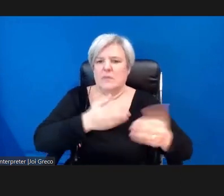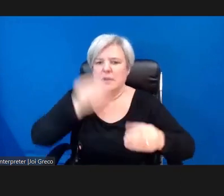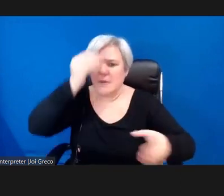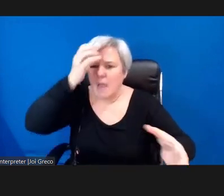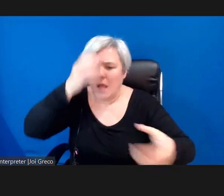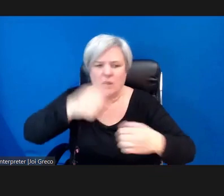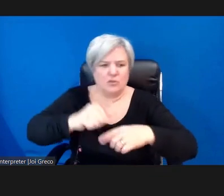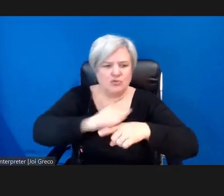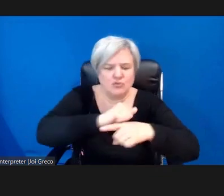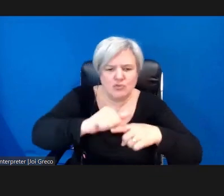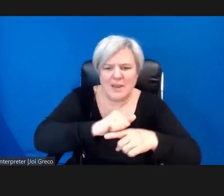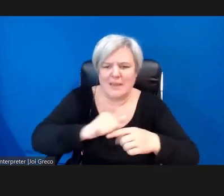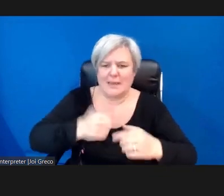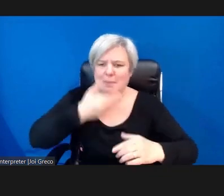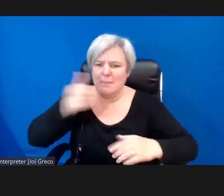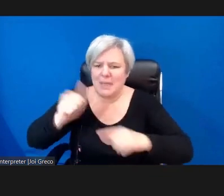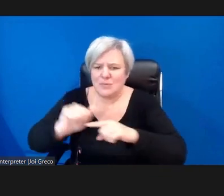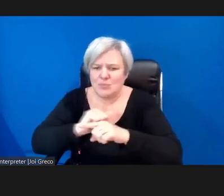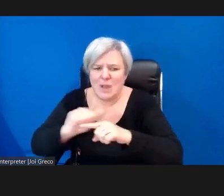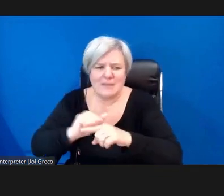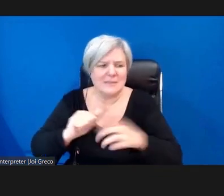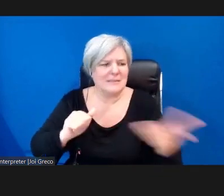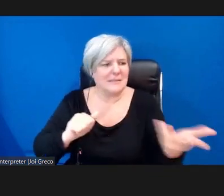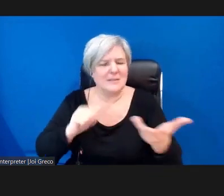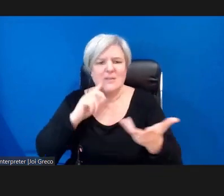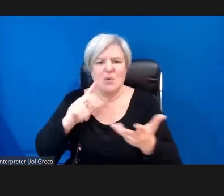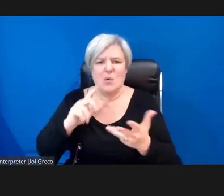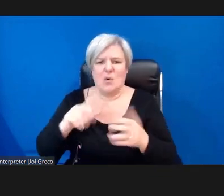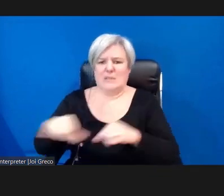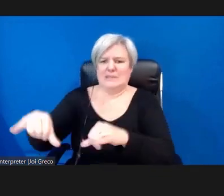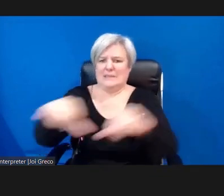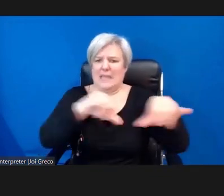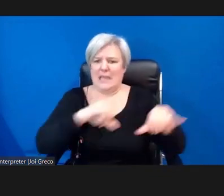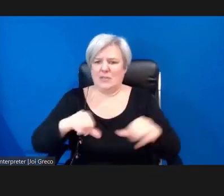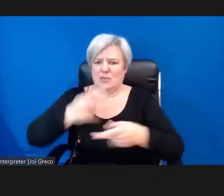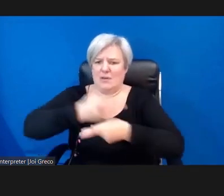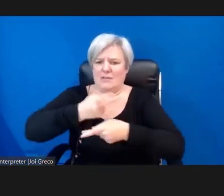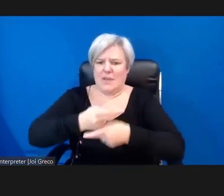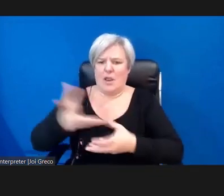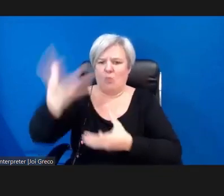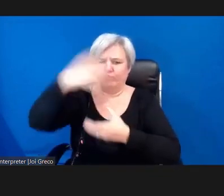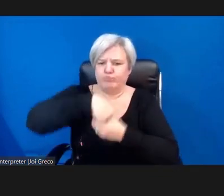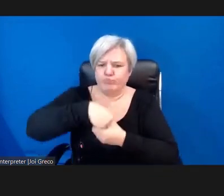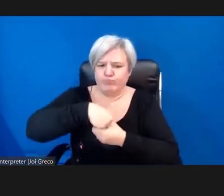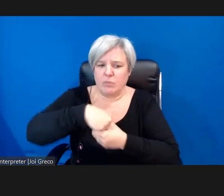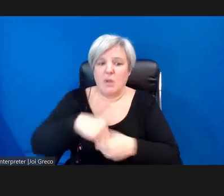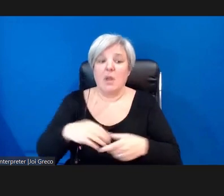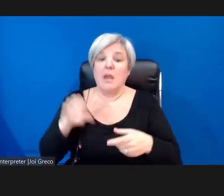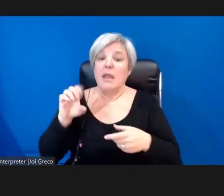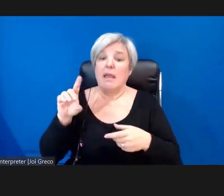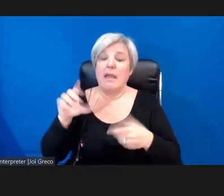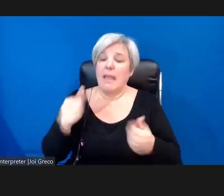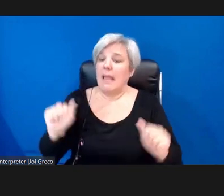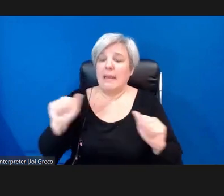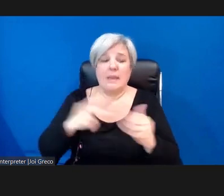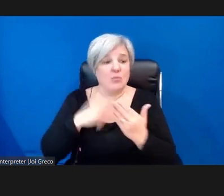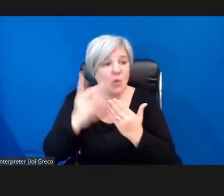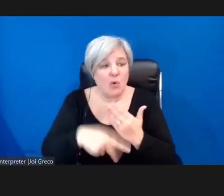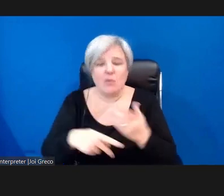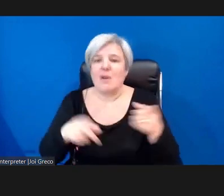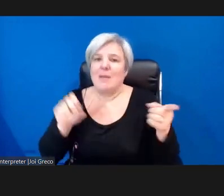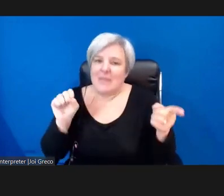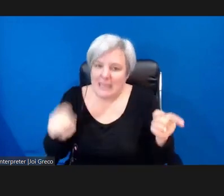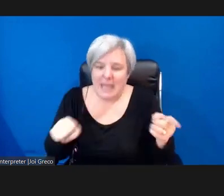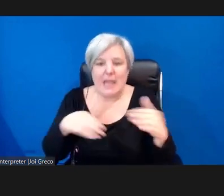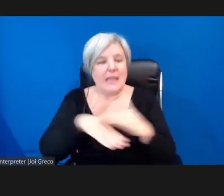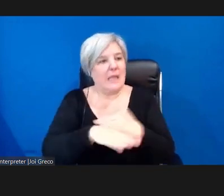knowledge about best practices and the standard of care in one complete package. Any program staff can walk into a